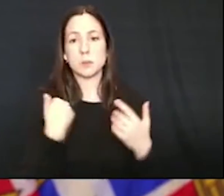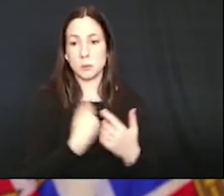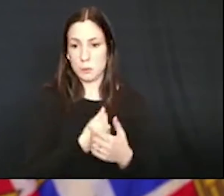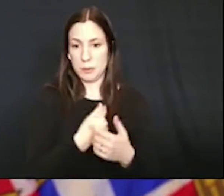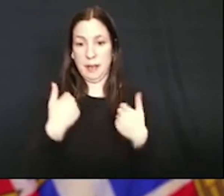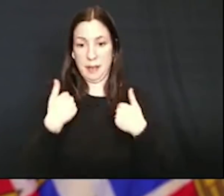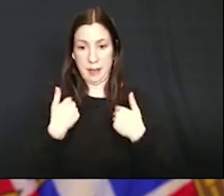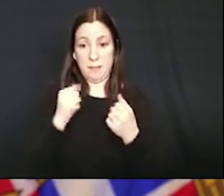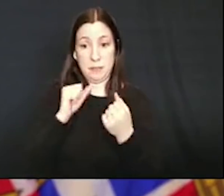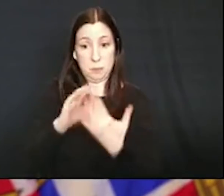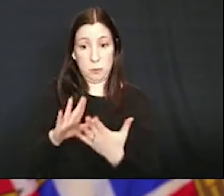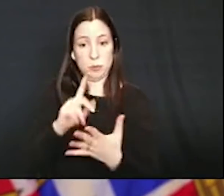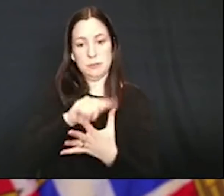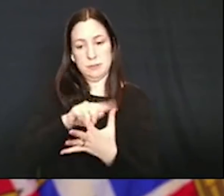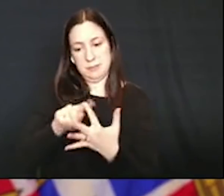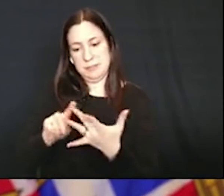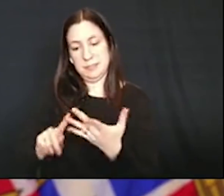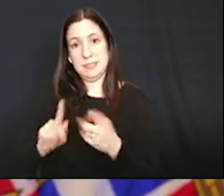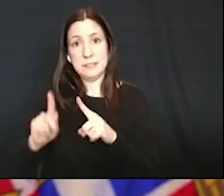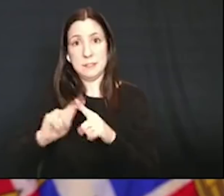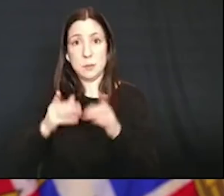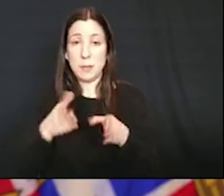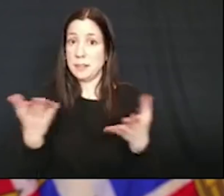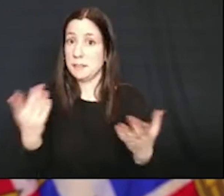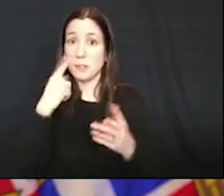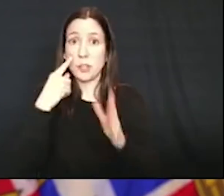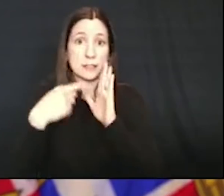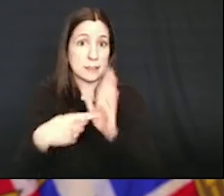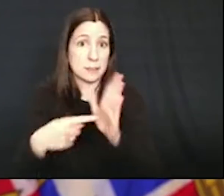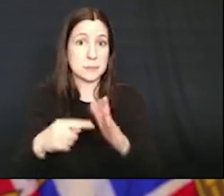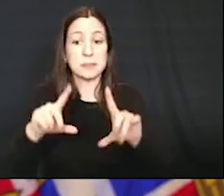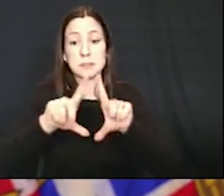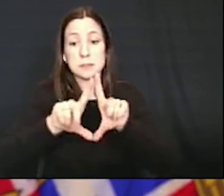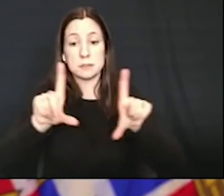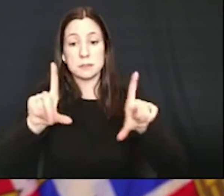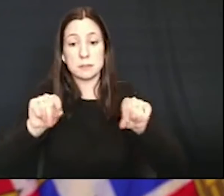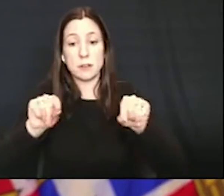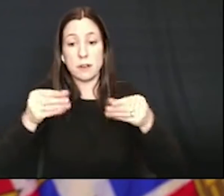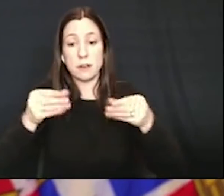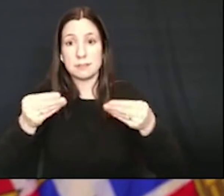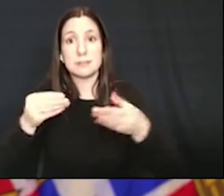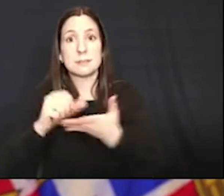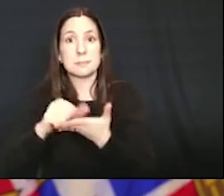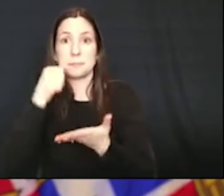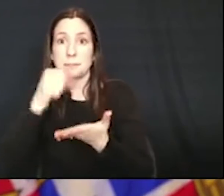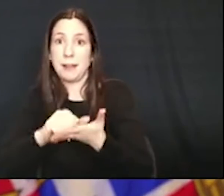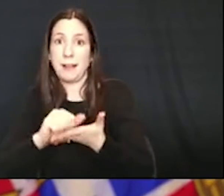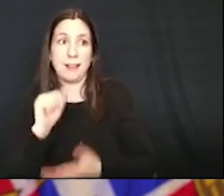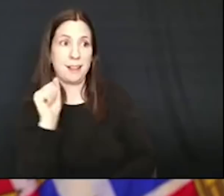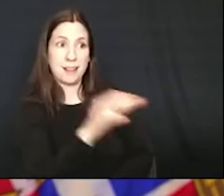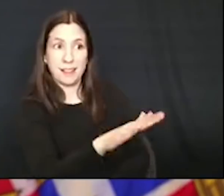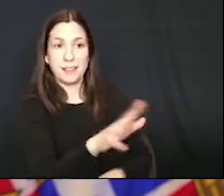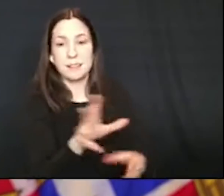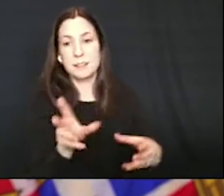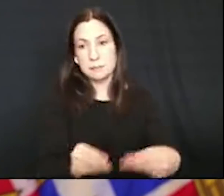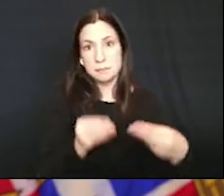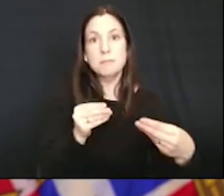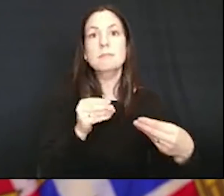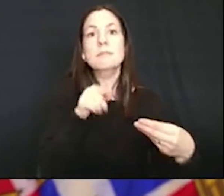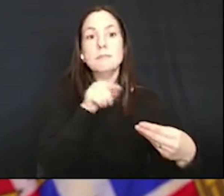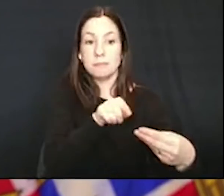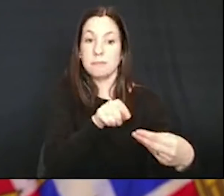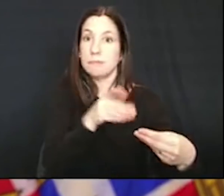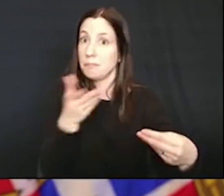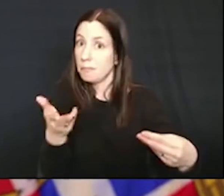different ways, whether that's receiving a postcard in the mail, which some people will, whether it's getting access